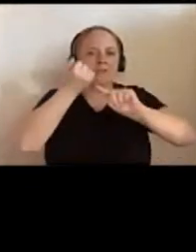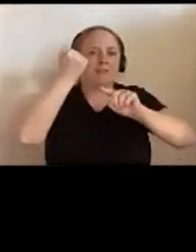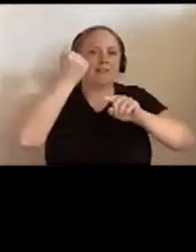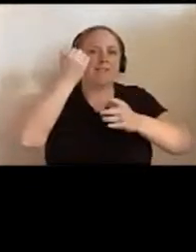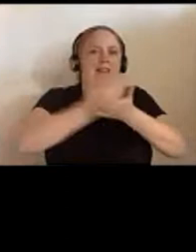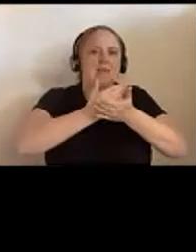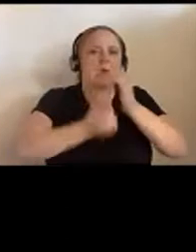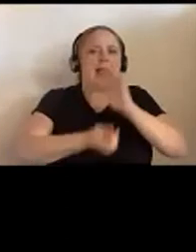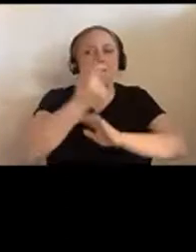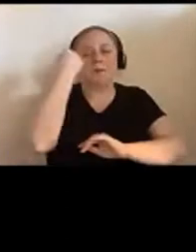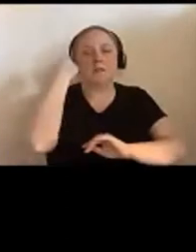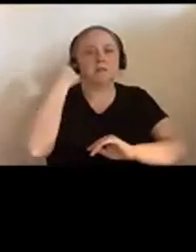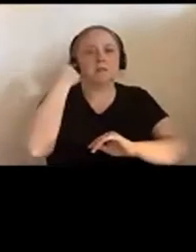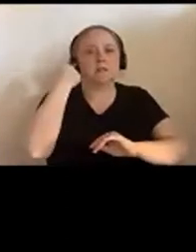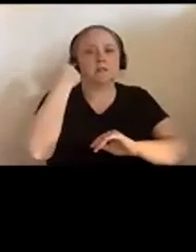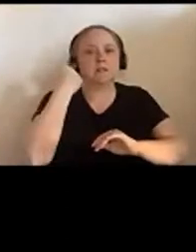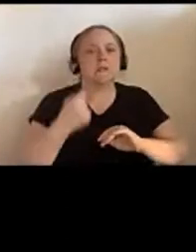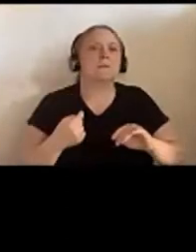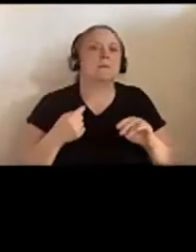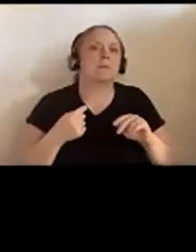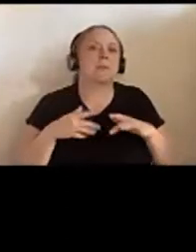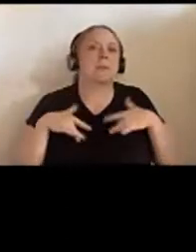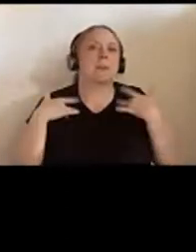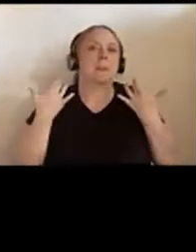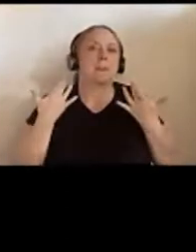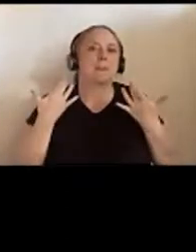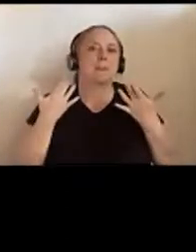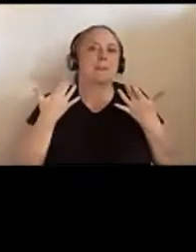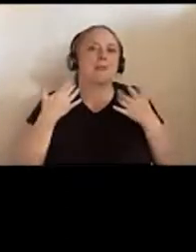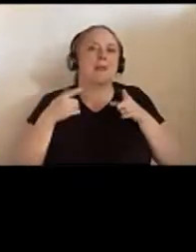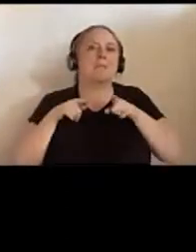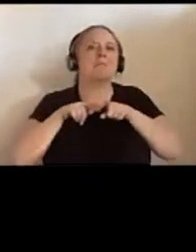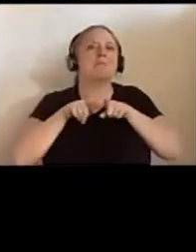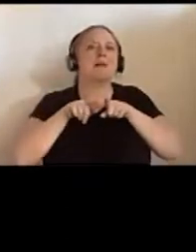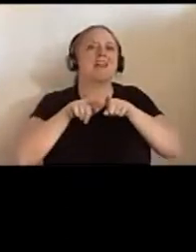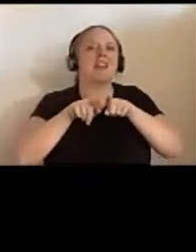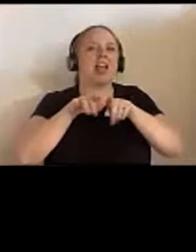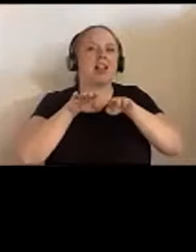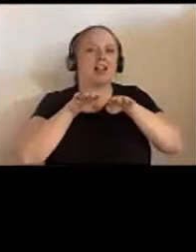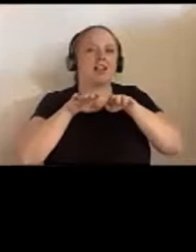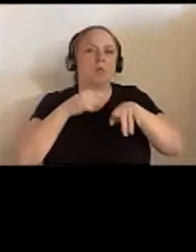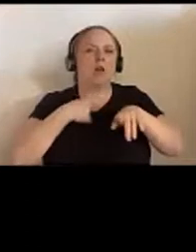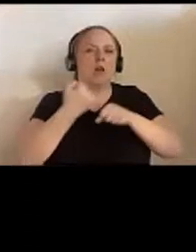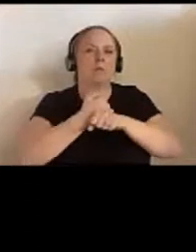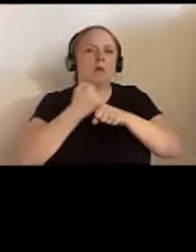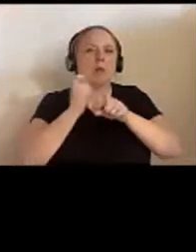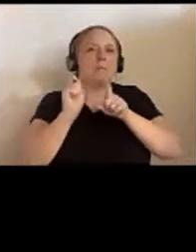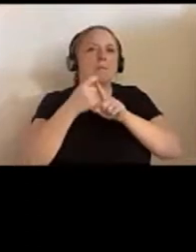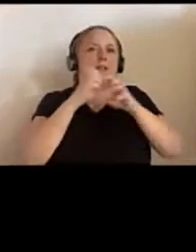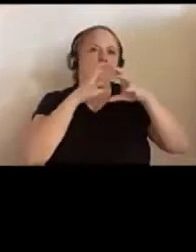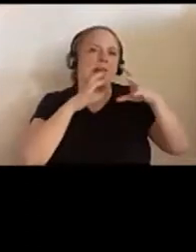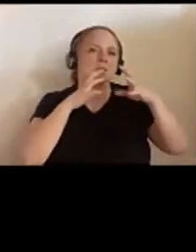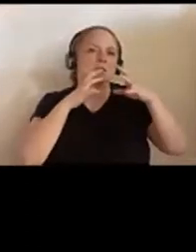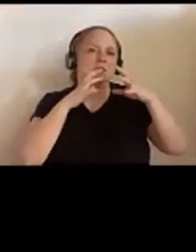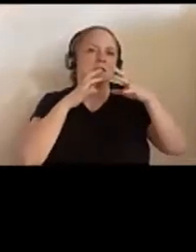of an event, I do feel there is a parallel with what I'm doing, in particular with the point clouds and the traces of the body